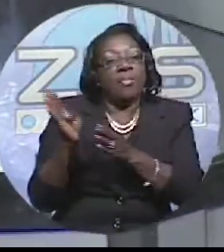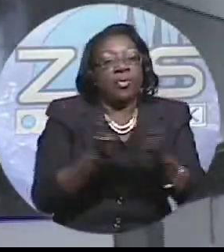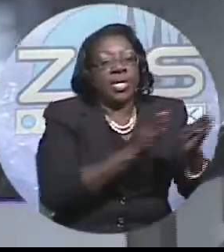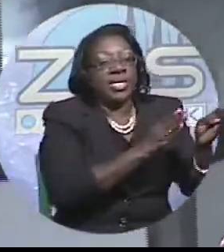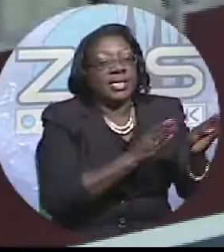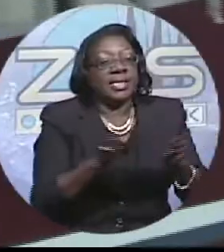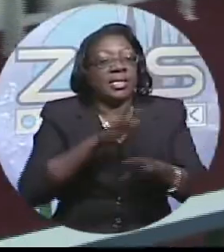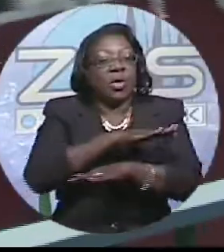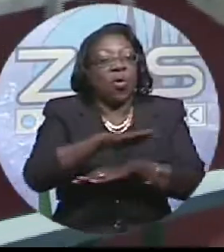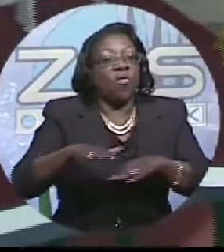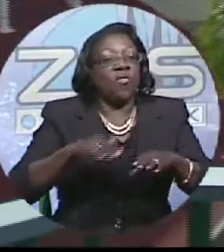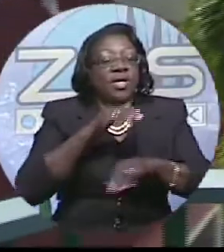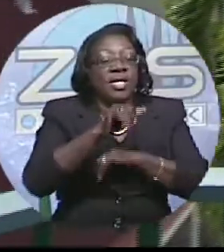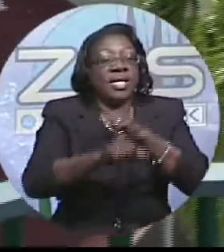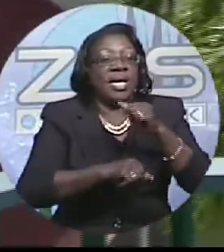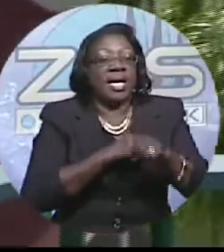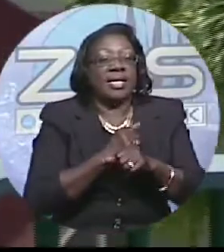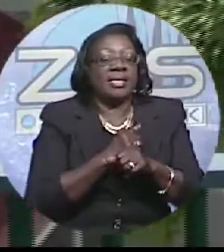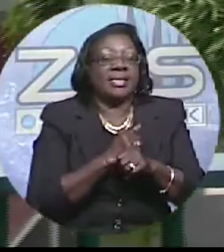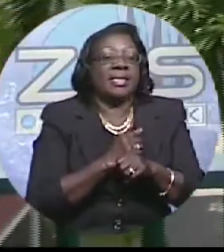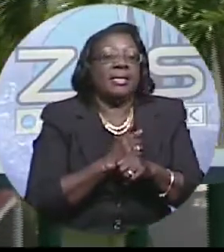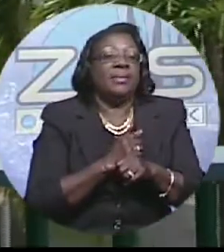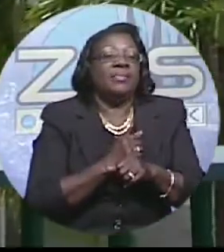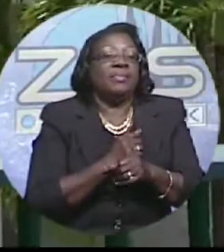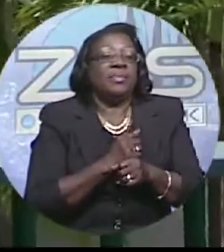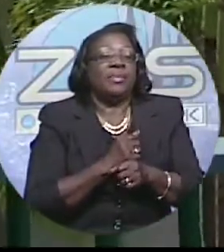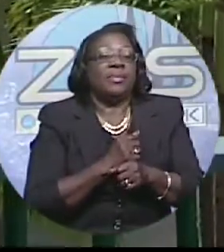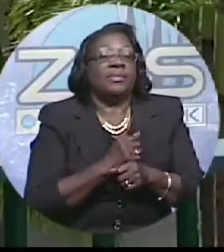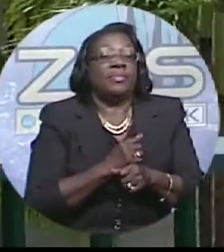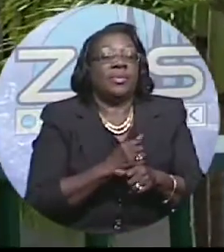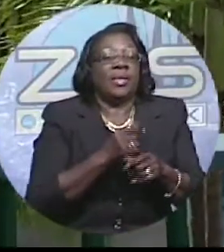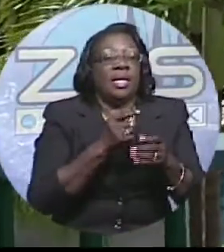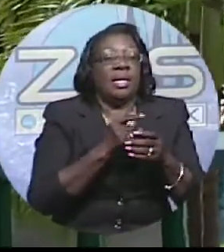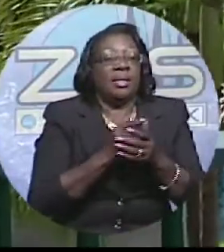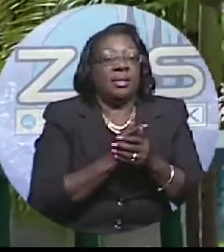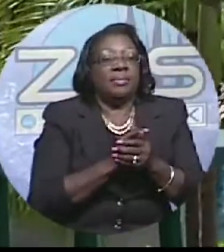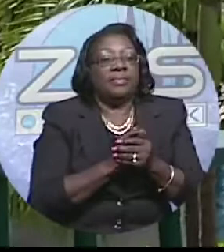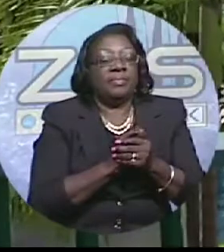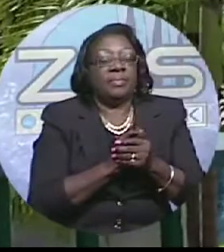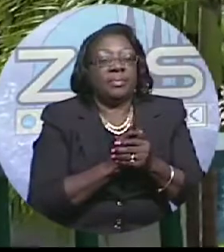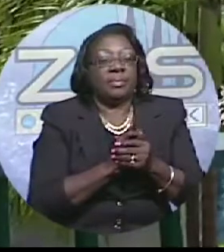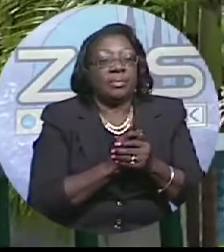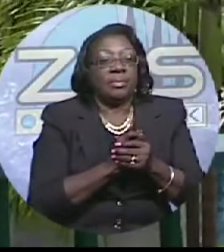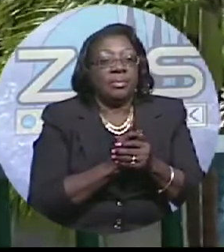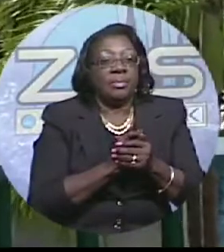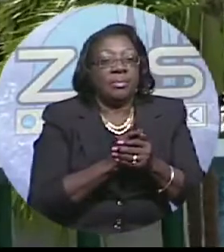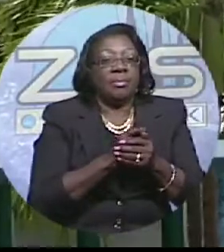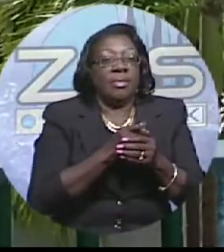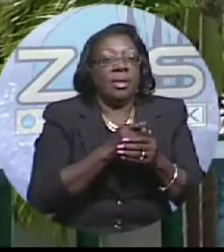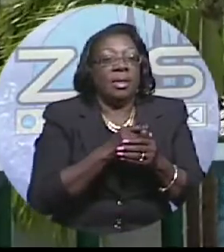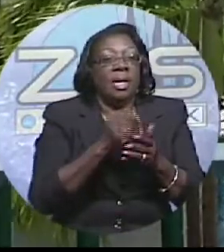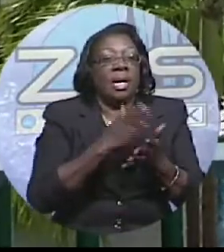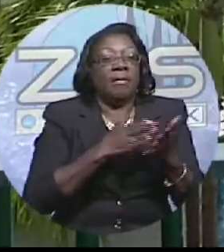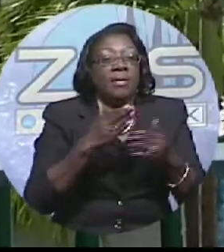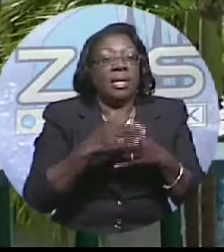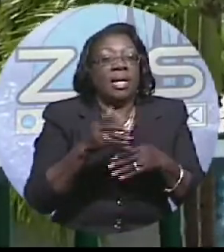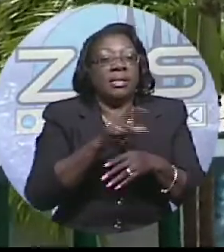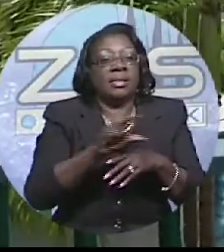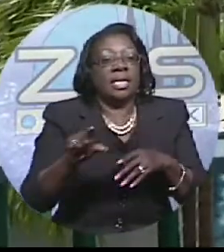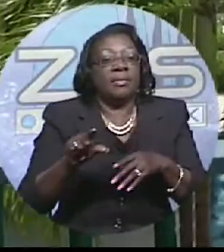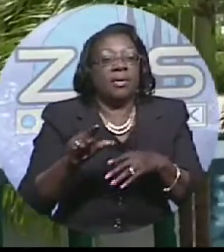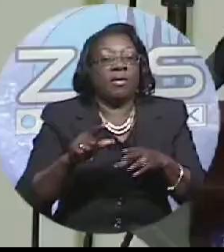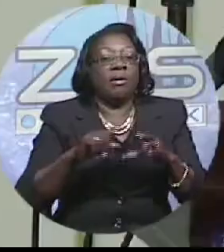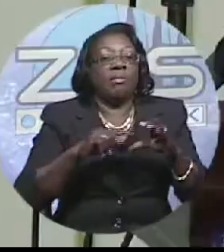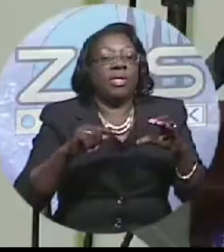that the construction of an additional 100 rooms had to be placed on hold and the $100,000 spent on drawings wasted after the landscape of Cable